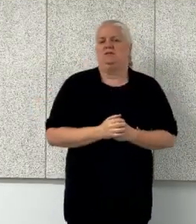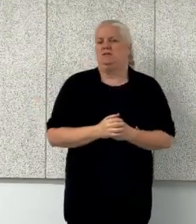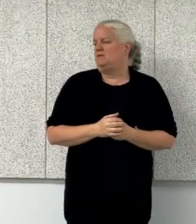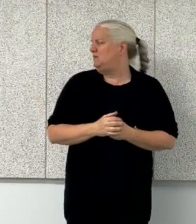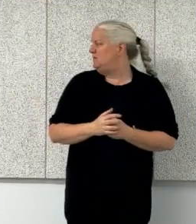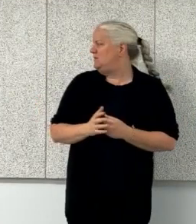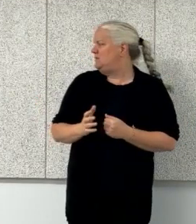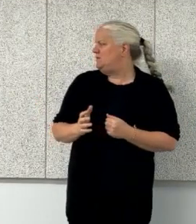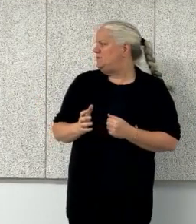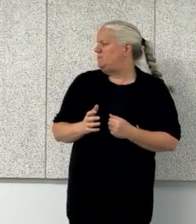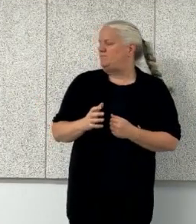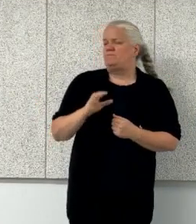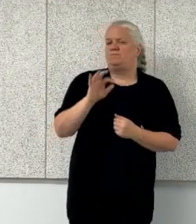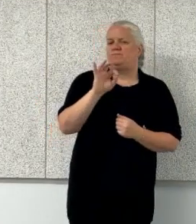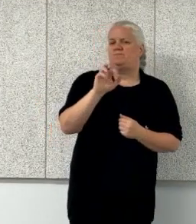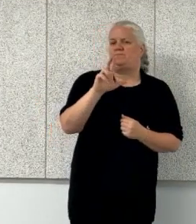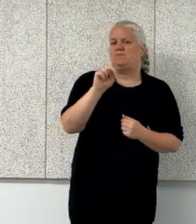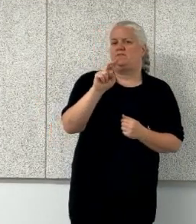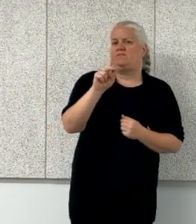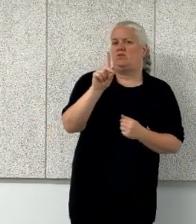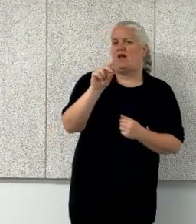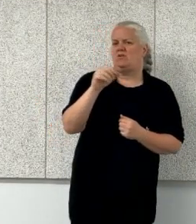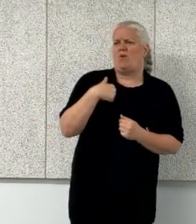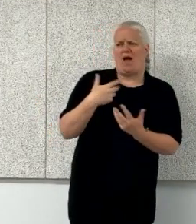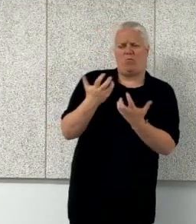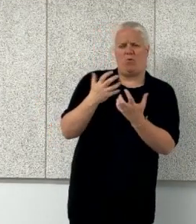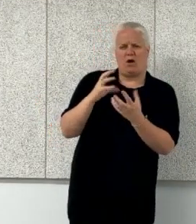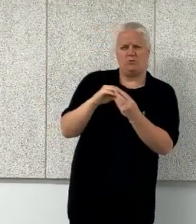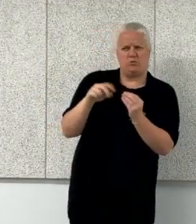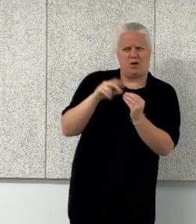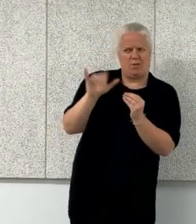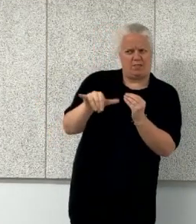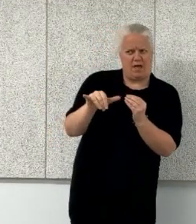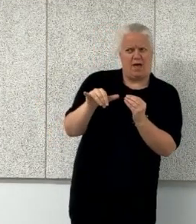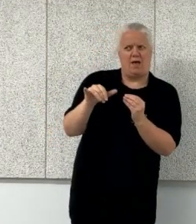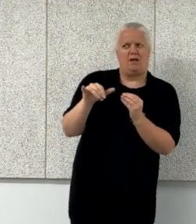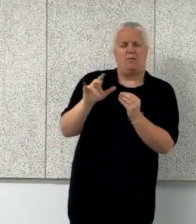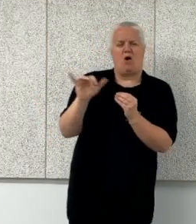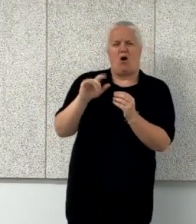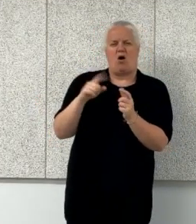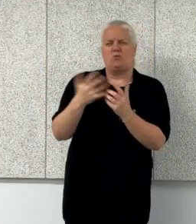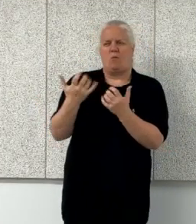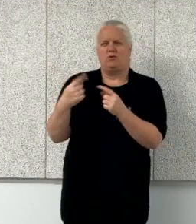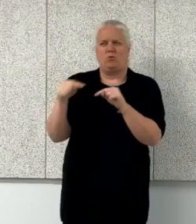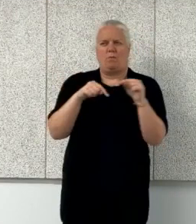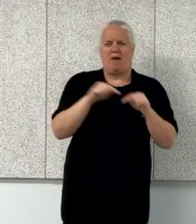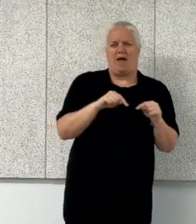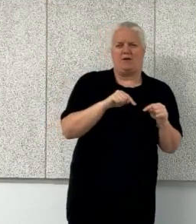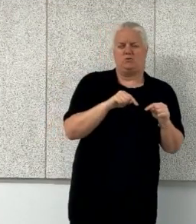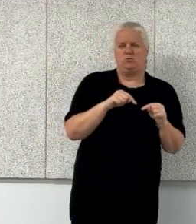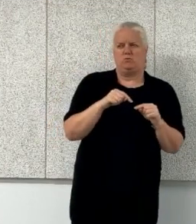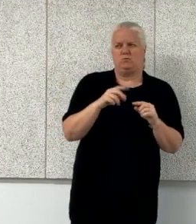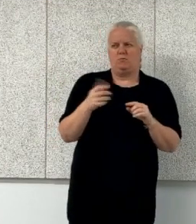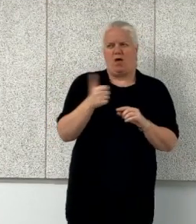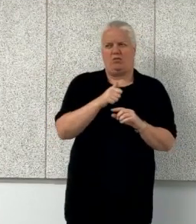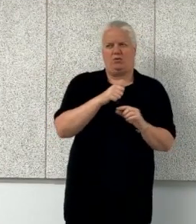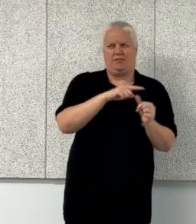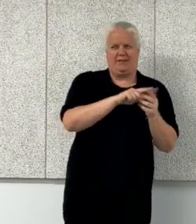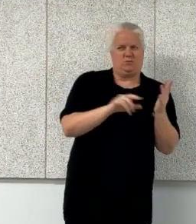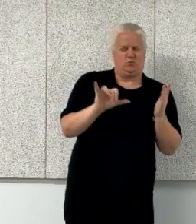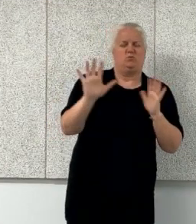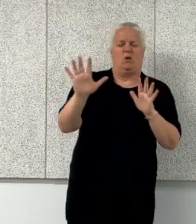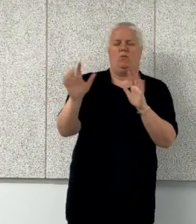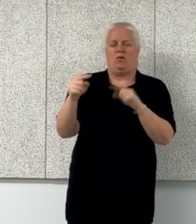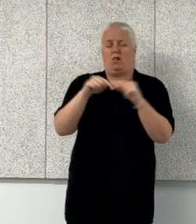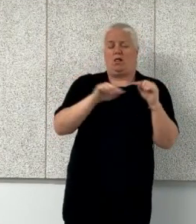thinking. Okay. I want to touch on that lightly and then kind of circle back to some of the points made here. So I think that there is like a light, and it's